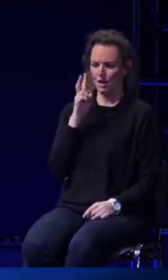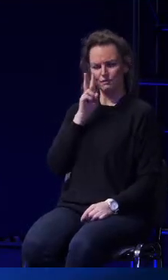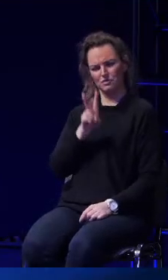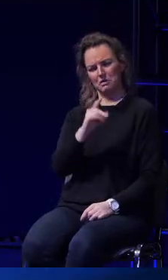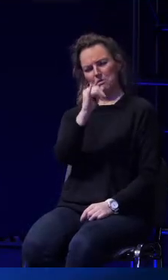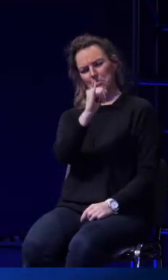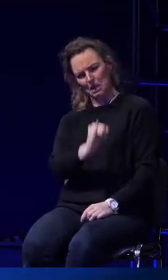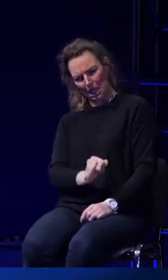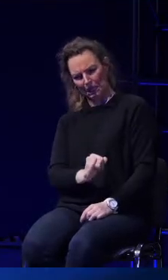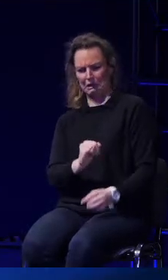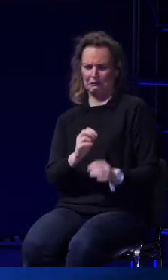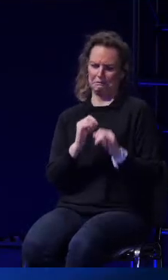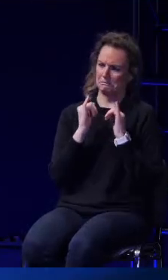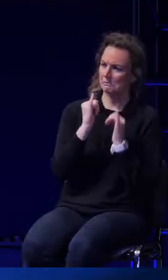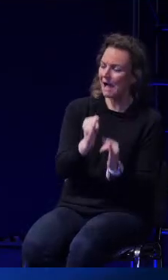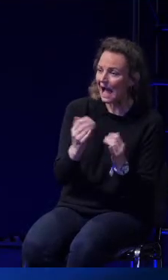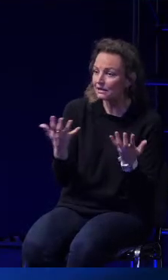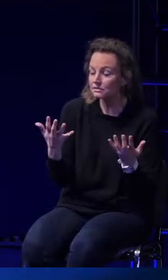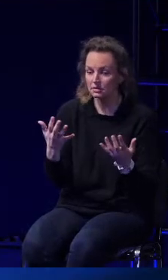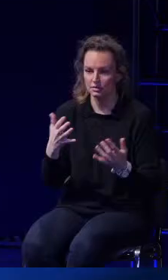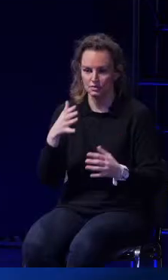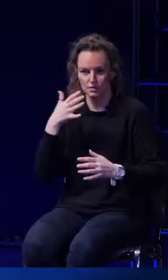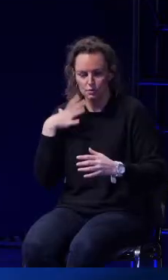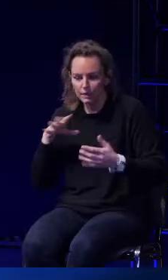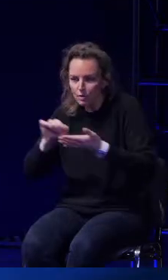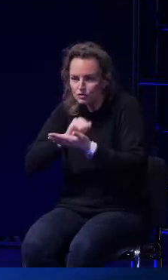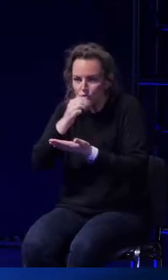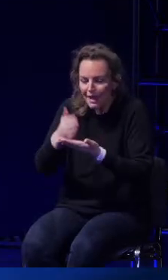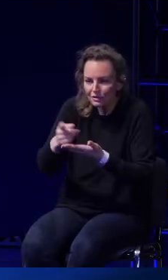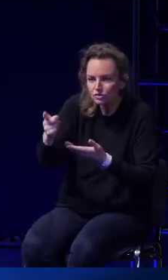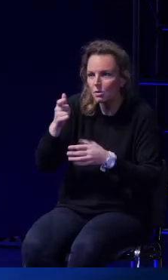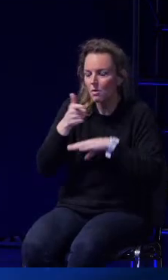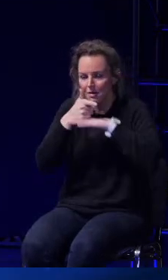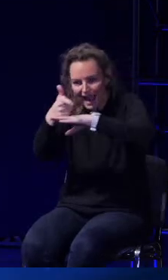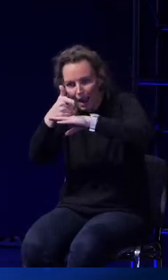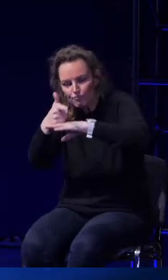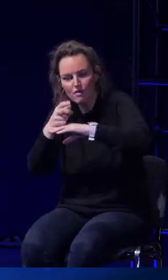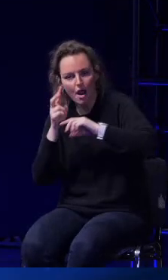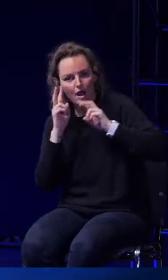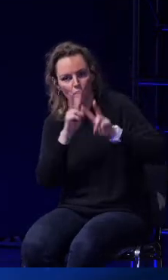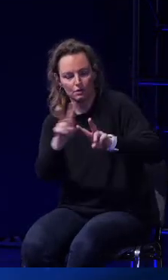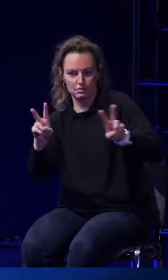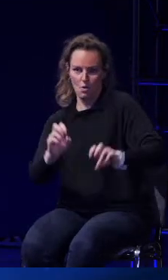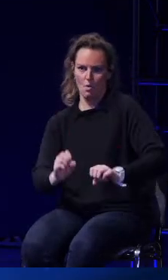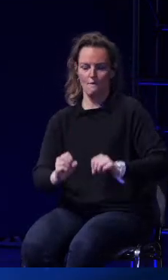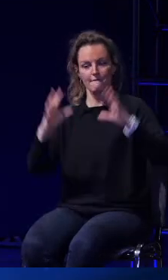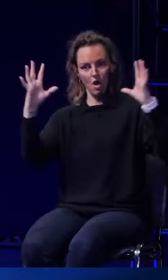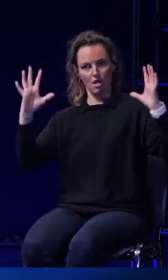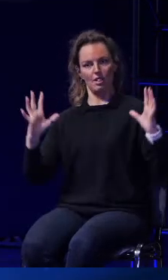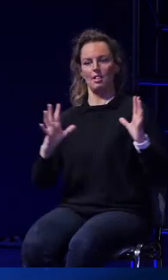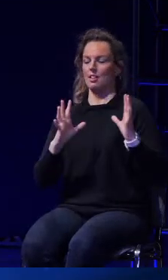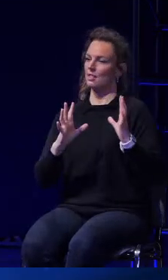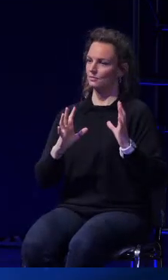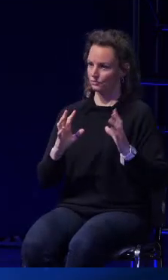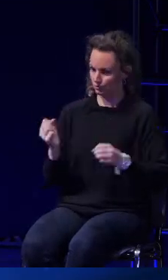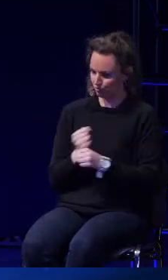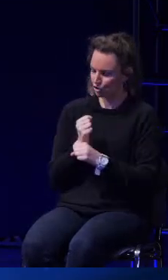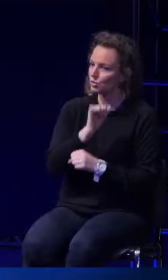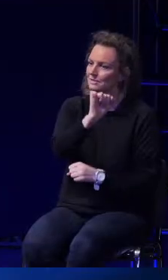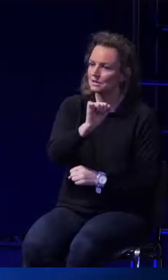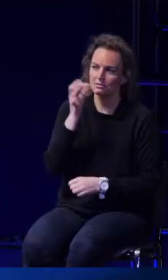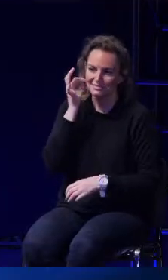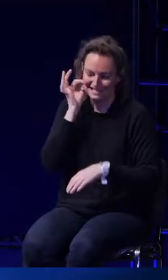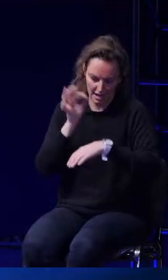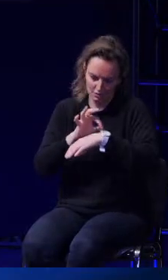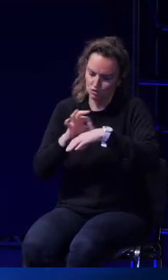filling him. We're feeding the camera with the information it needs to be able to reproduce his skin tone.